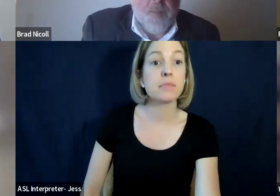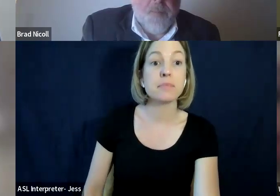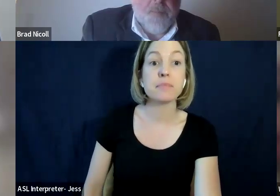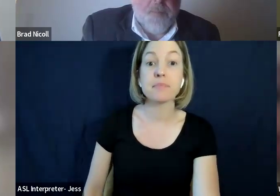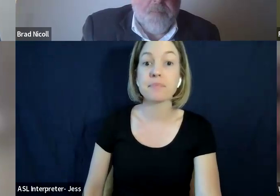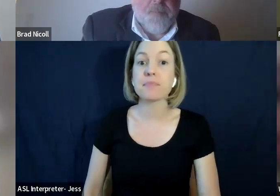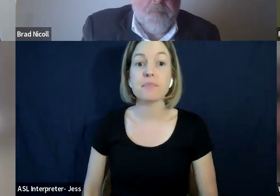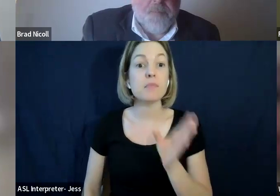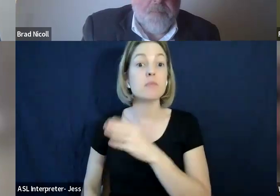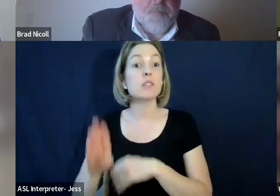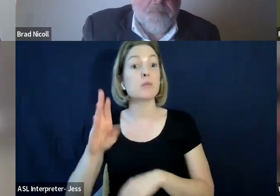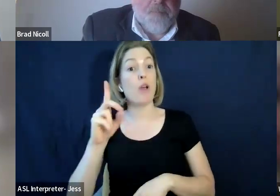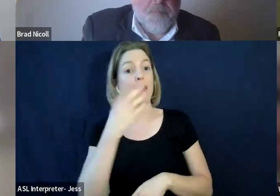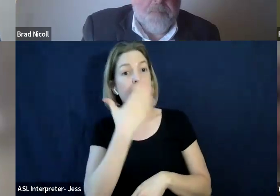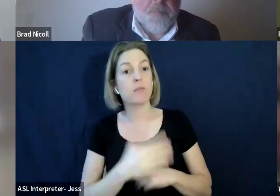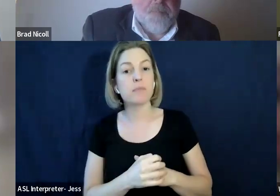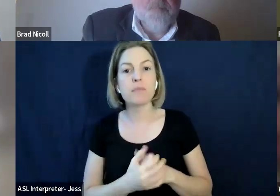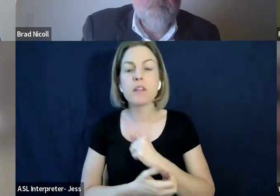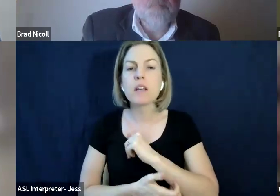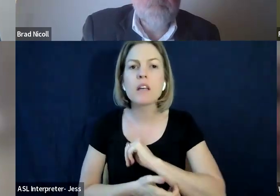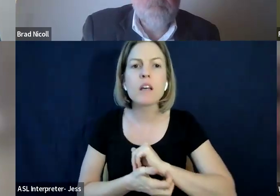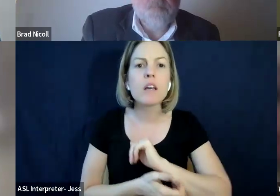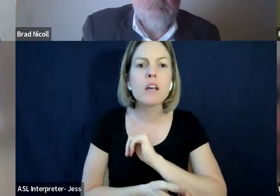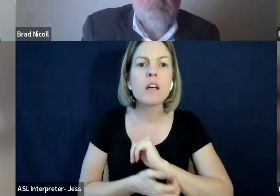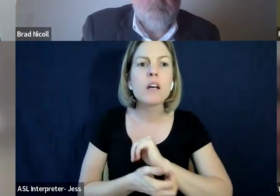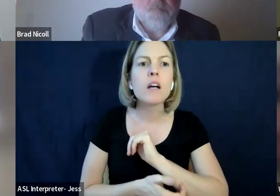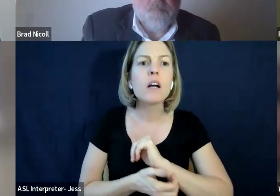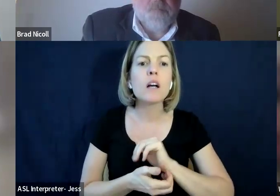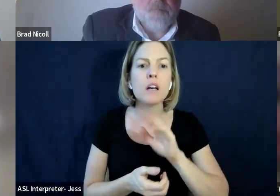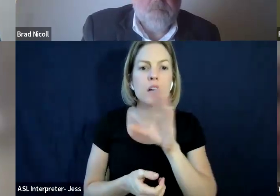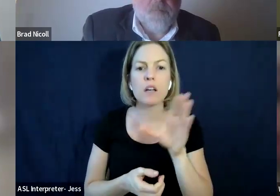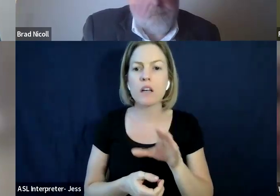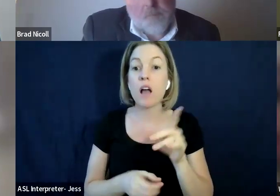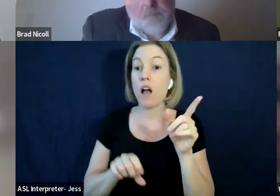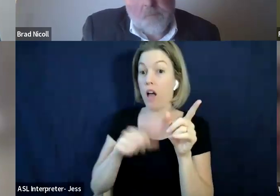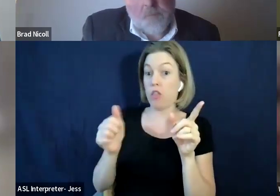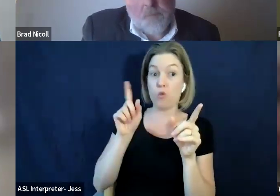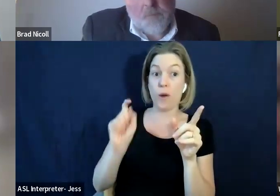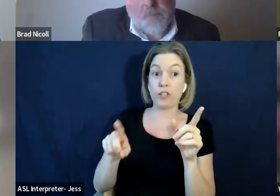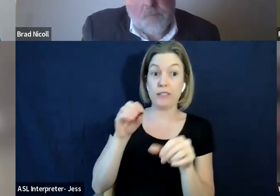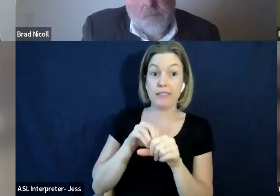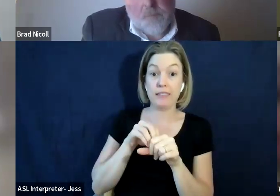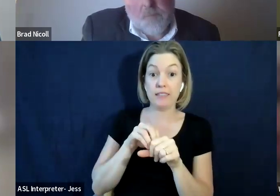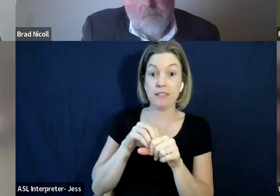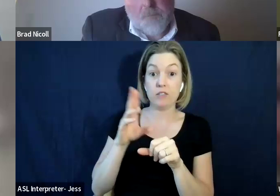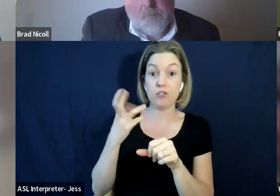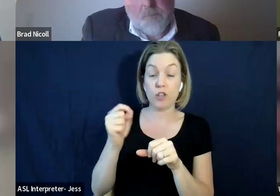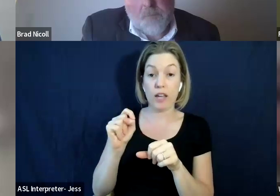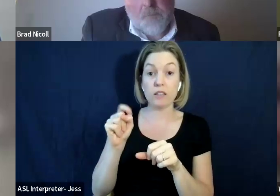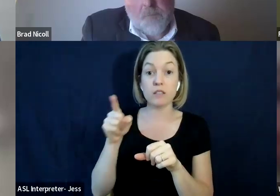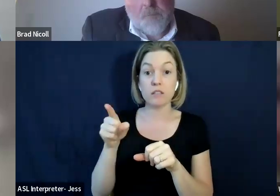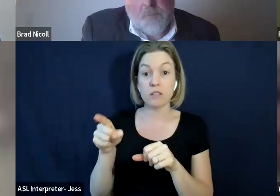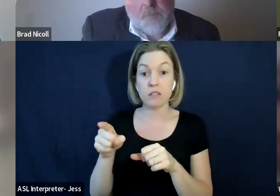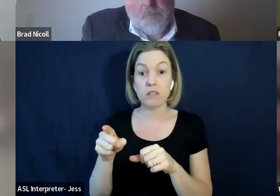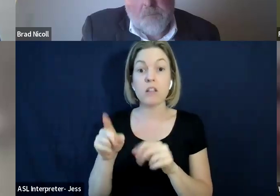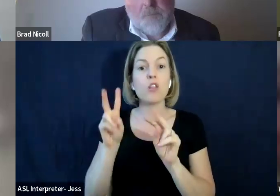Thank you. Thank you. That is appreciated. The other questions that were put in the chat, I look